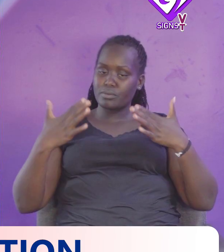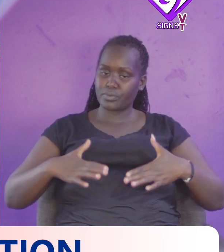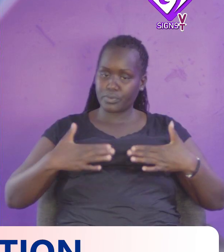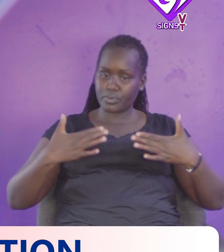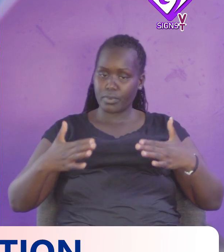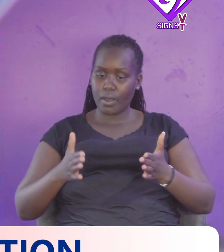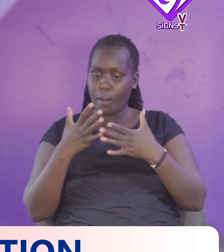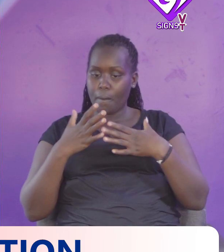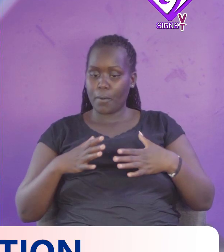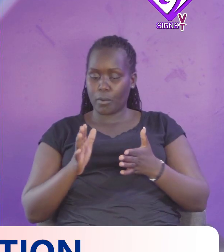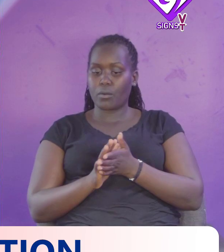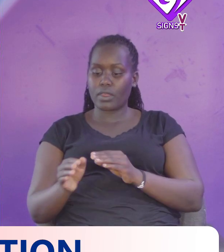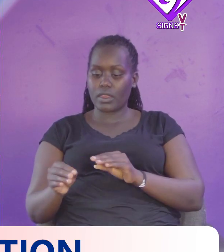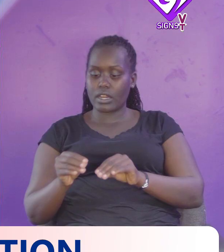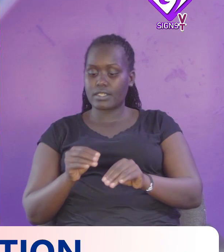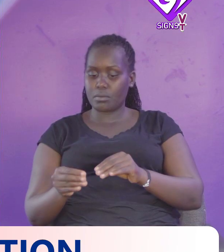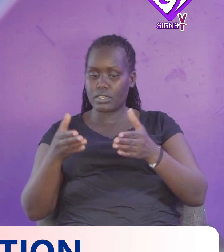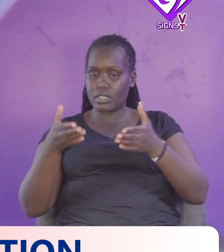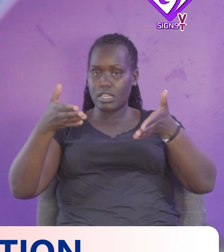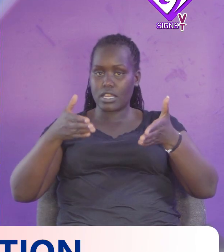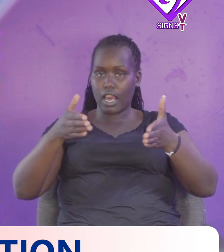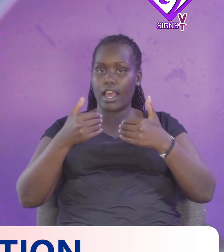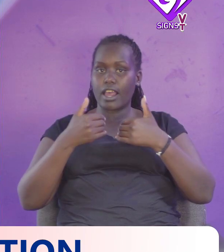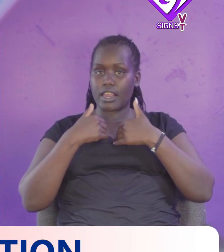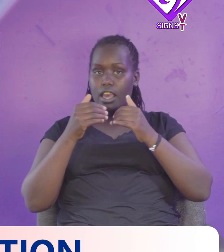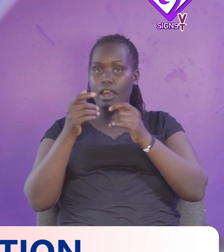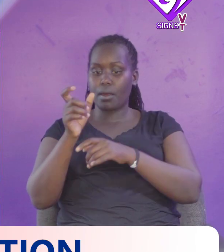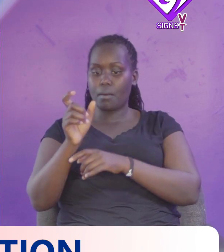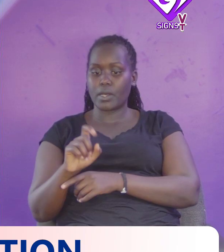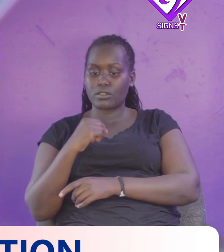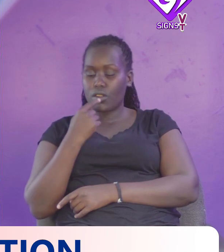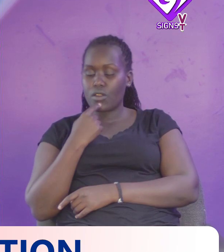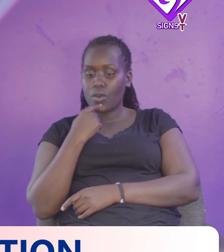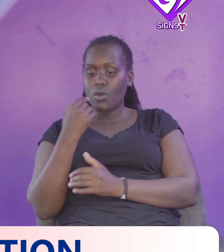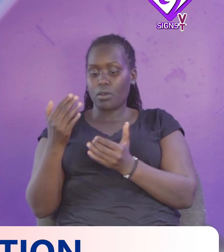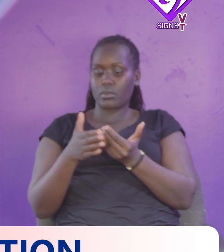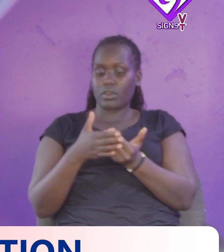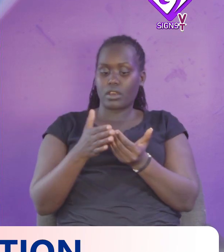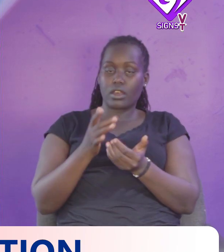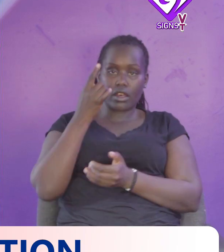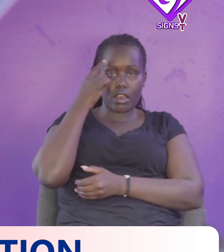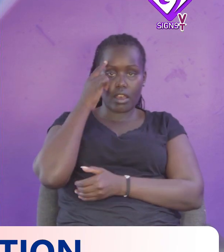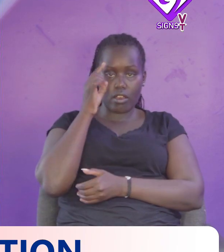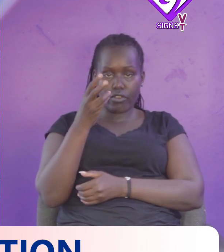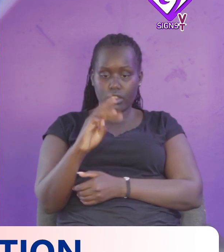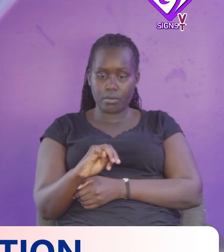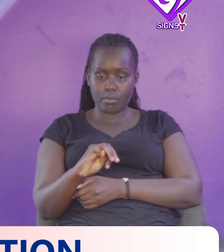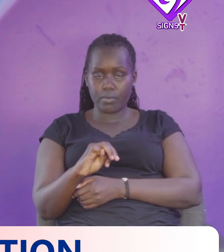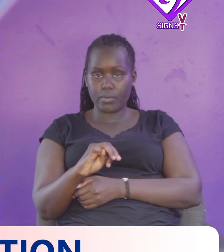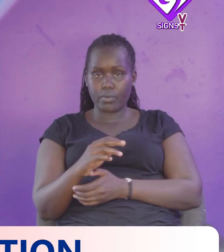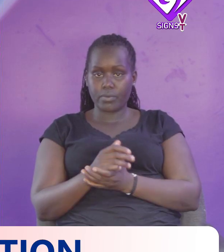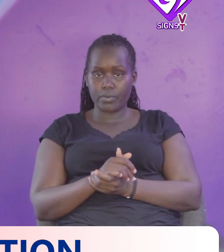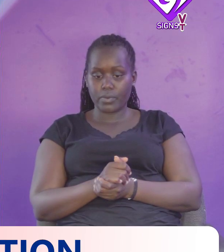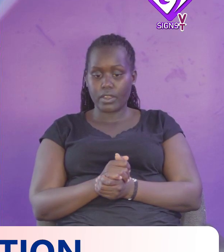with disability were there, and they had persons who are there to just take care of their issues. Because you see, the law says